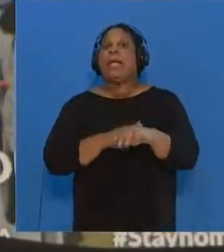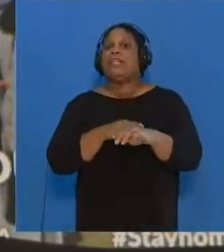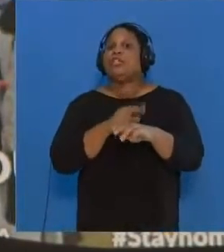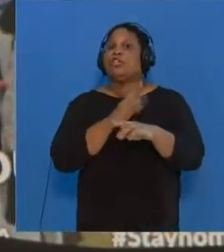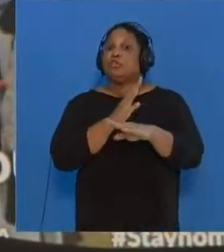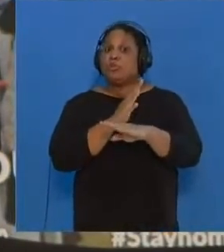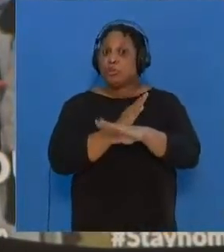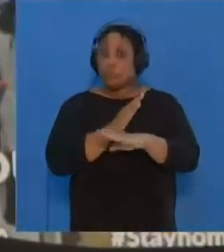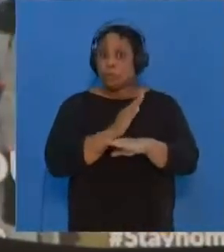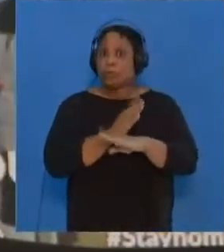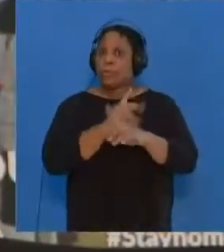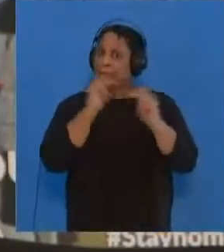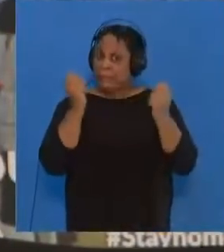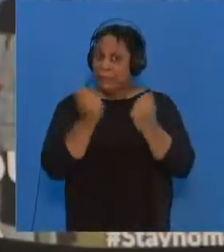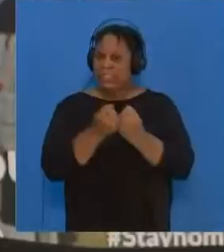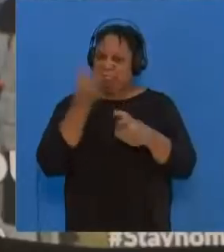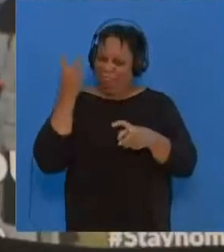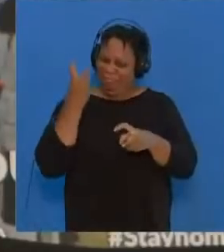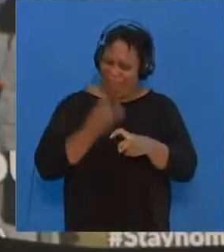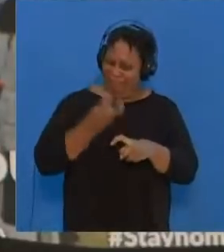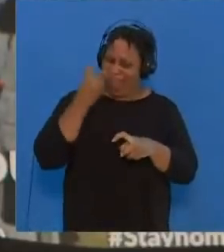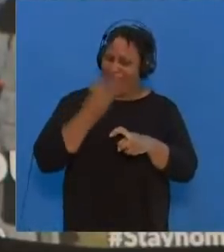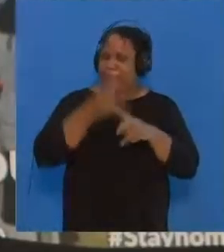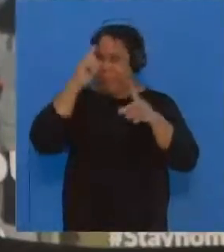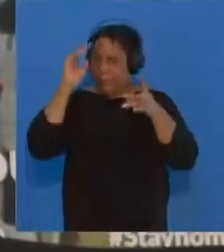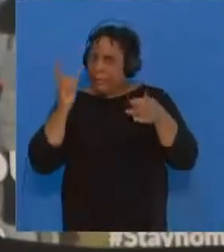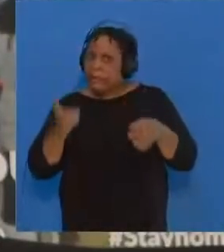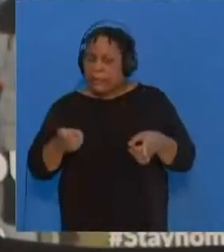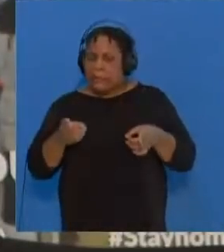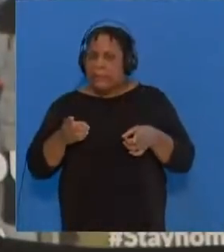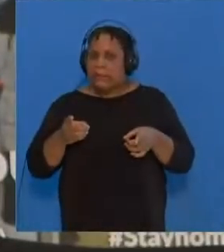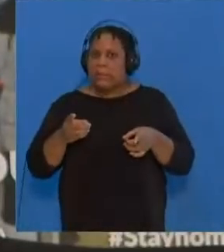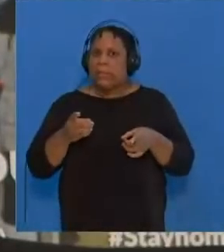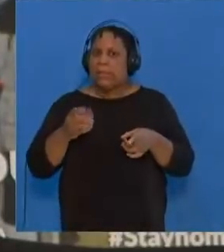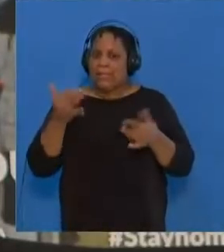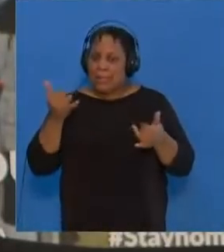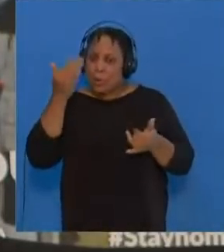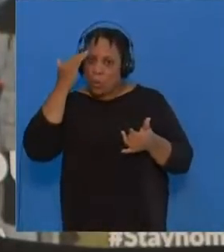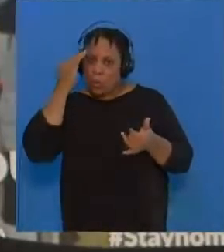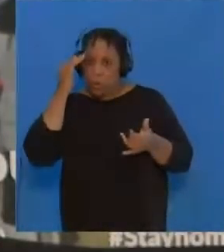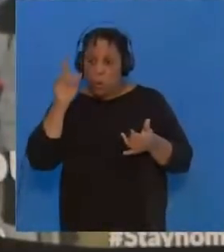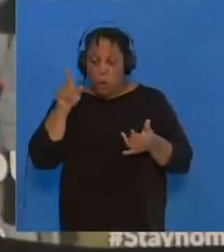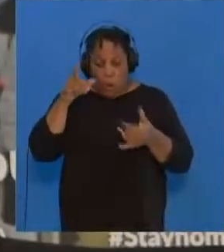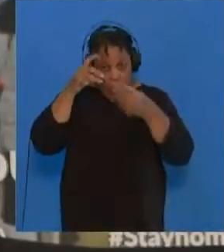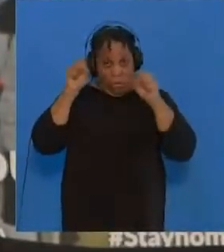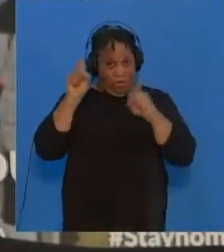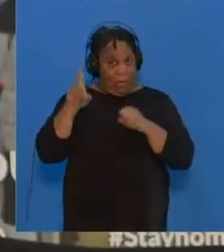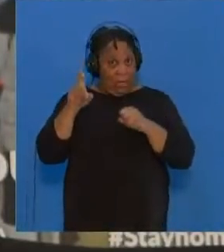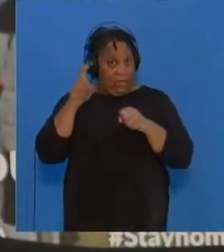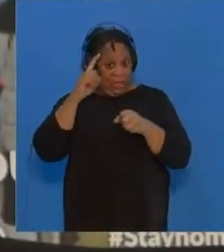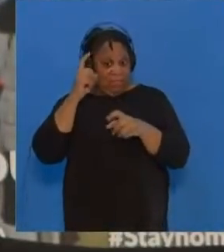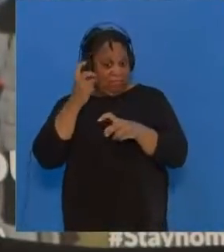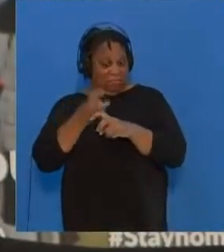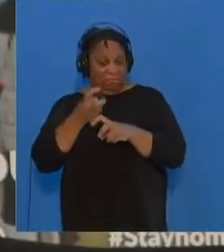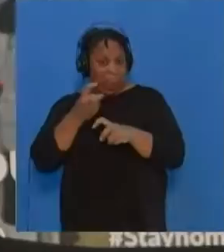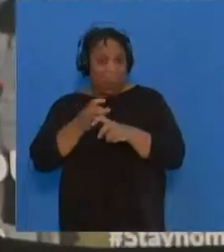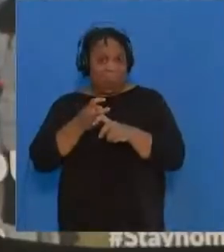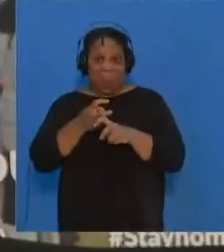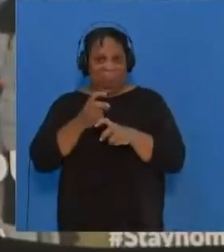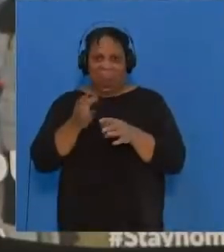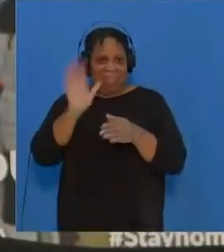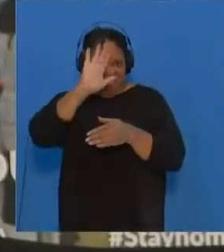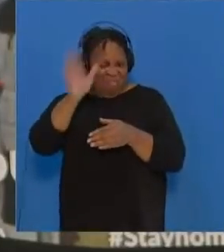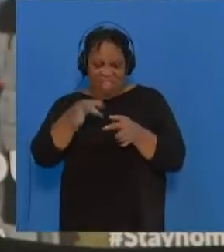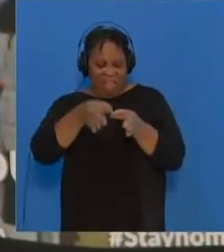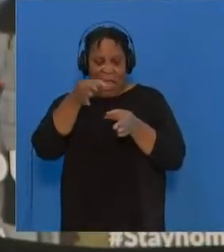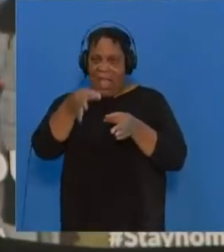some really difficult decisions. And what we can be safe in is that if the need comes for the Premier to make a difficult decision, he never hesitates